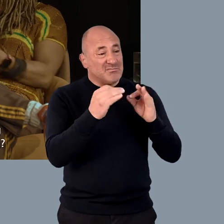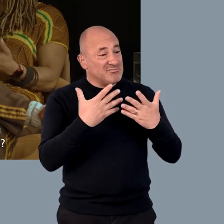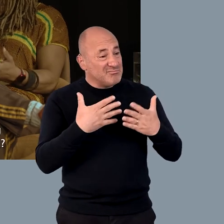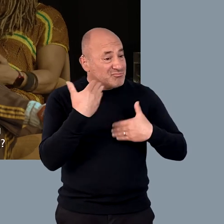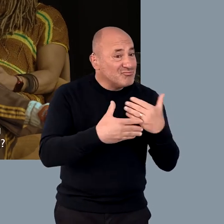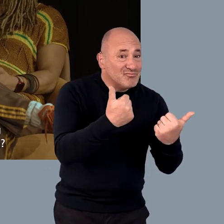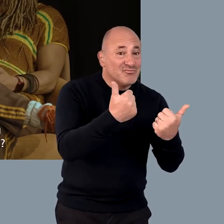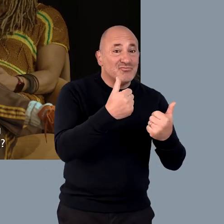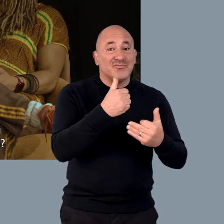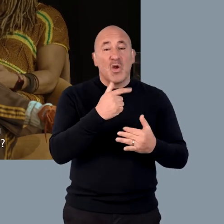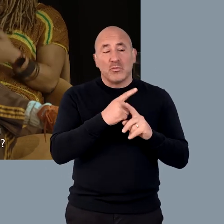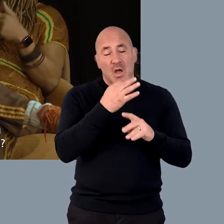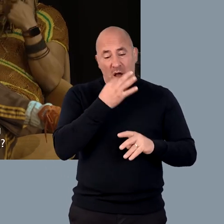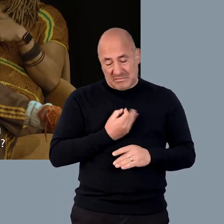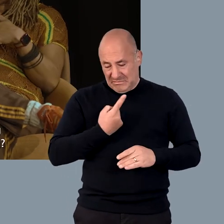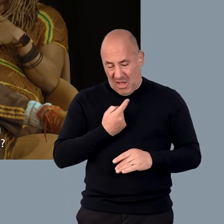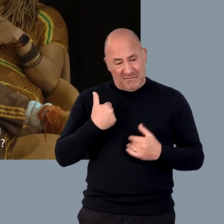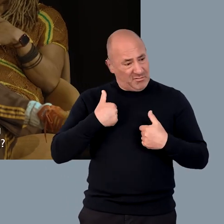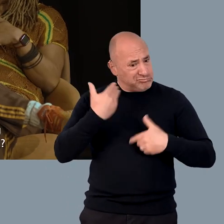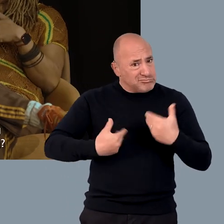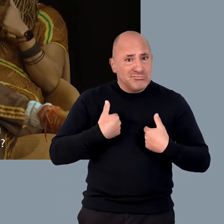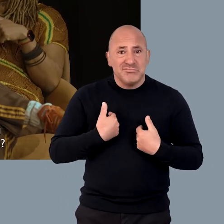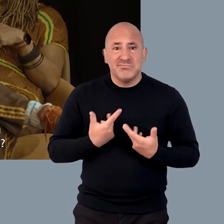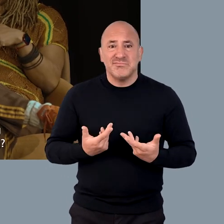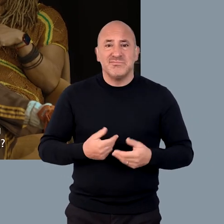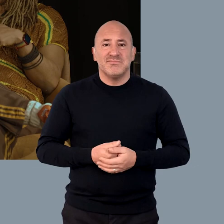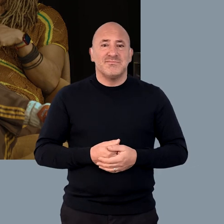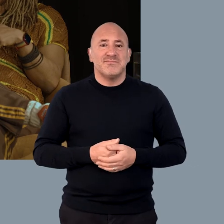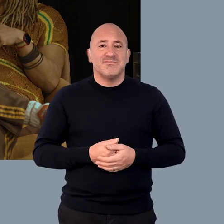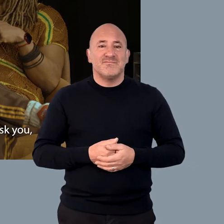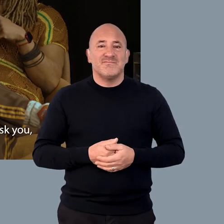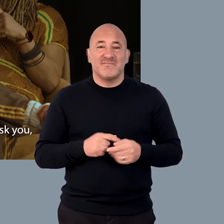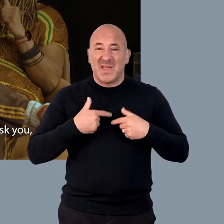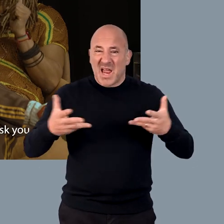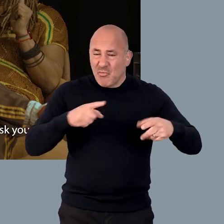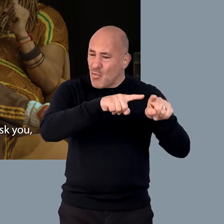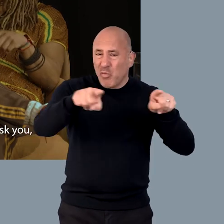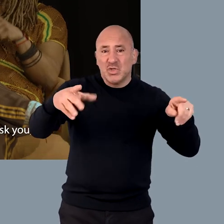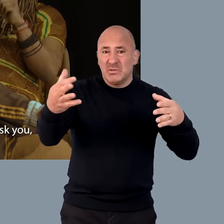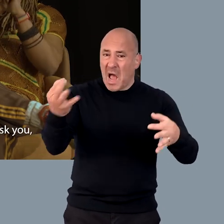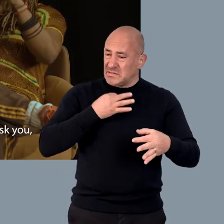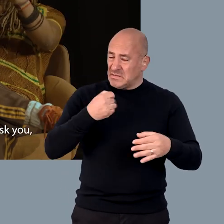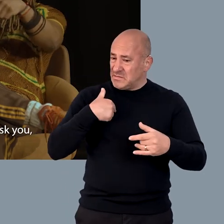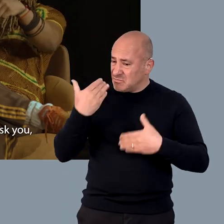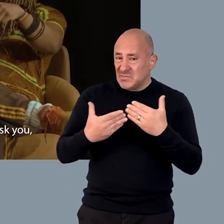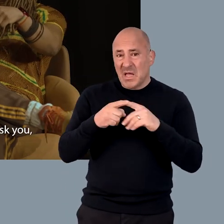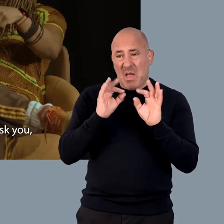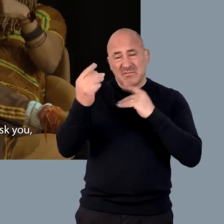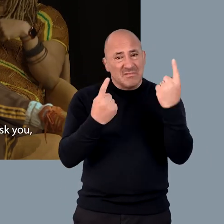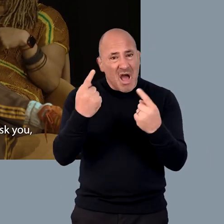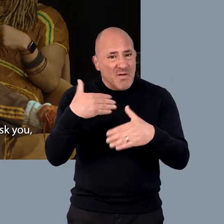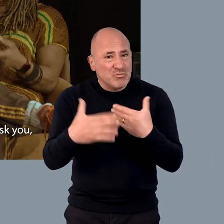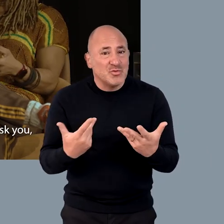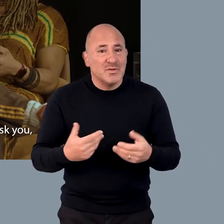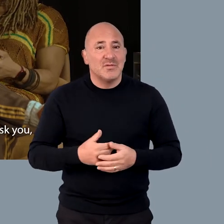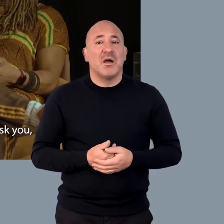just asking people how you doing and asking yourself. How you doing? and um and Encouraging other people